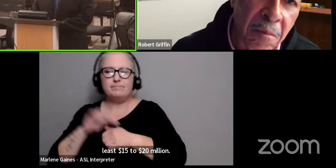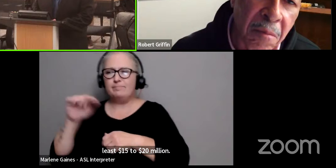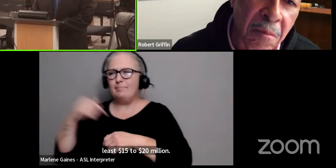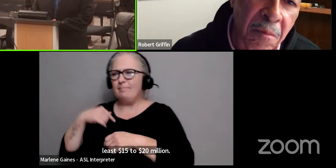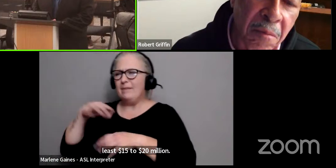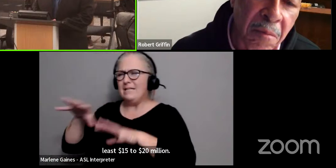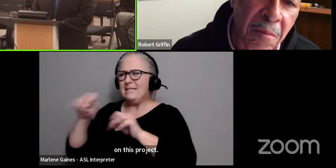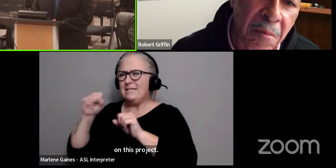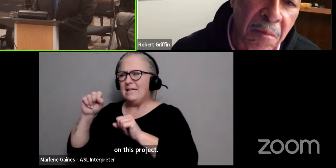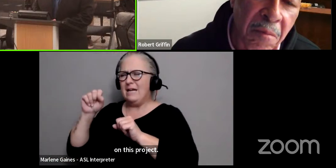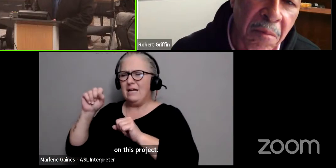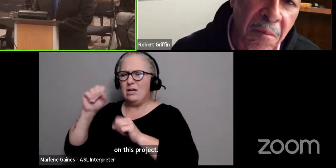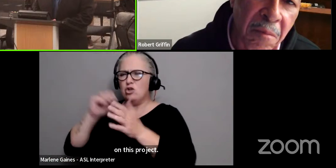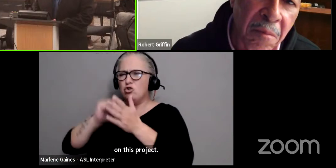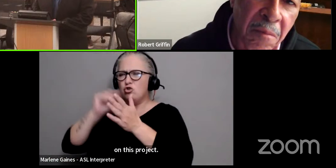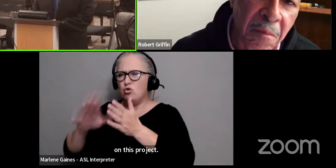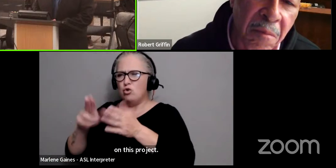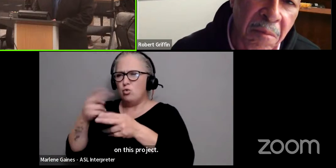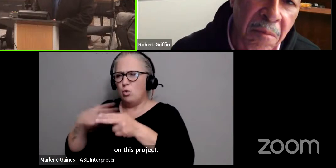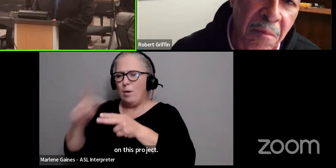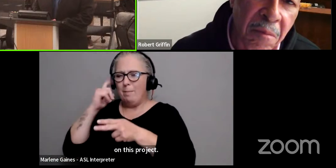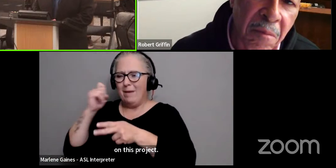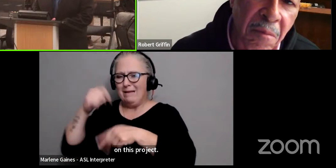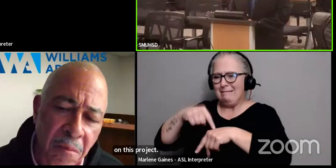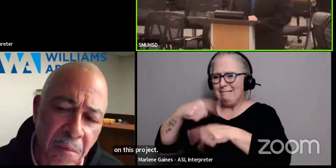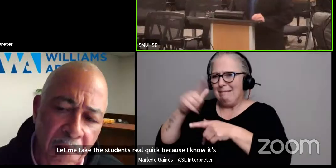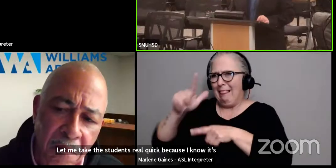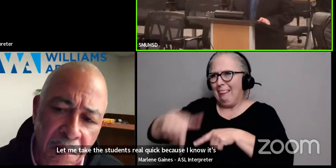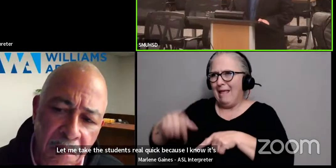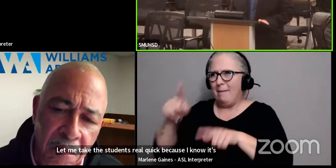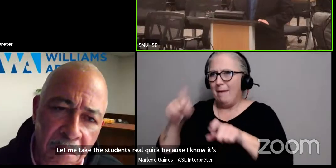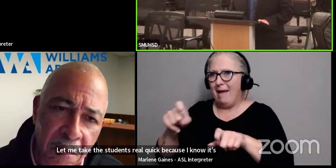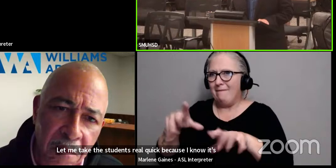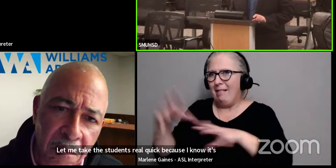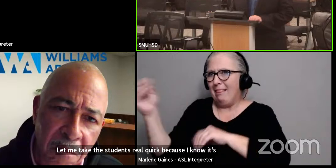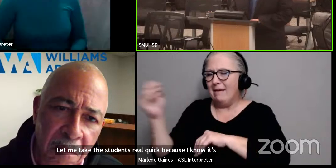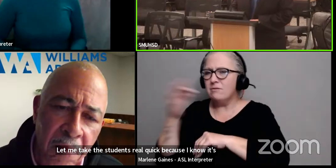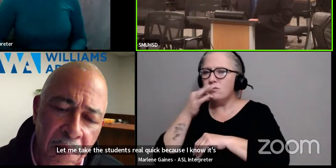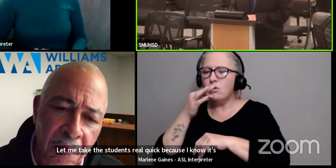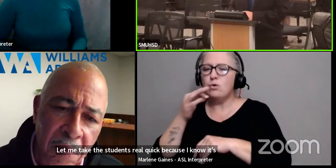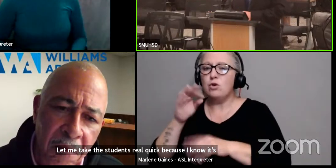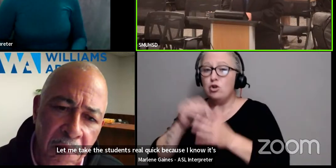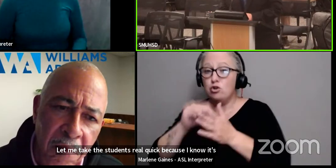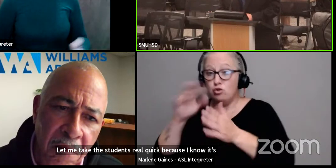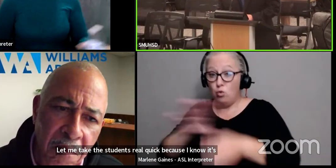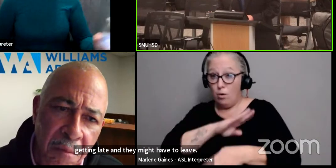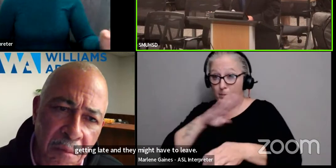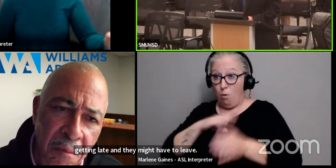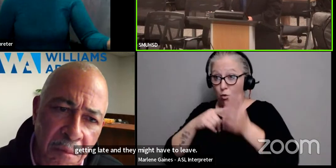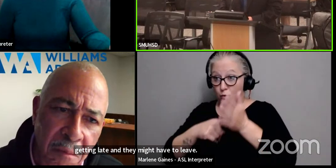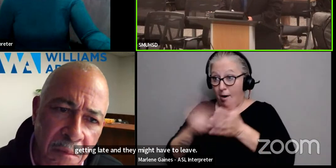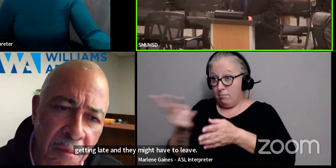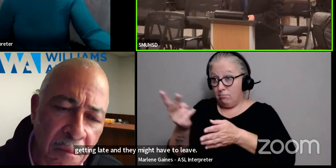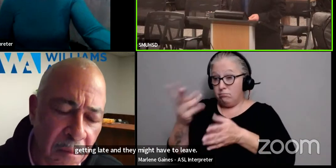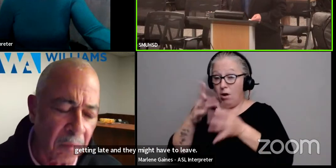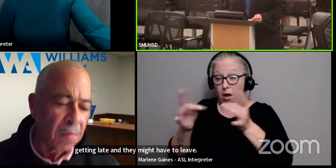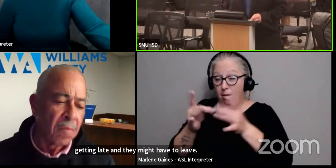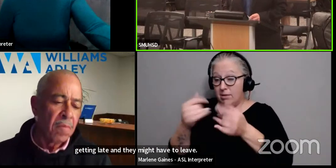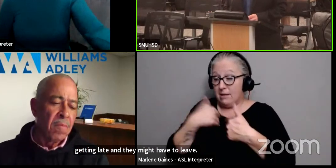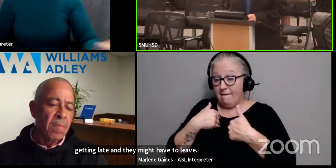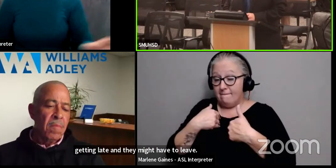take the students real quick because I know it's getting late and they might have to leave. Student board reps, do you all have any